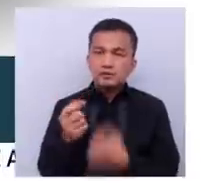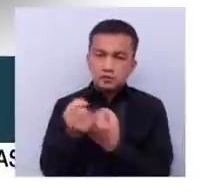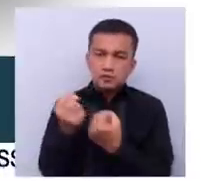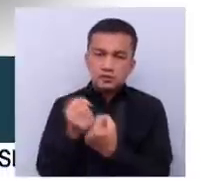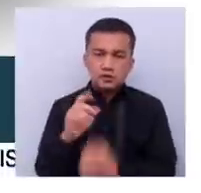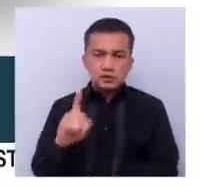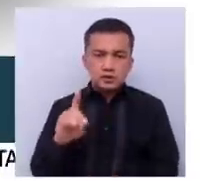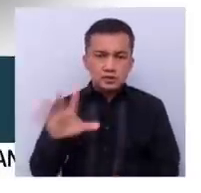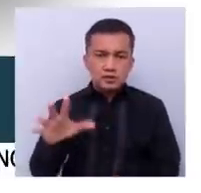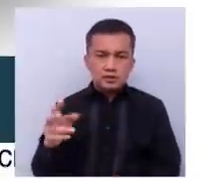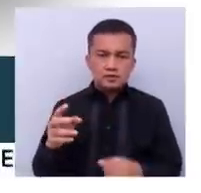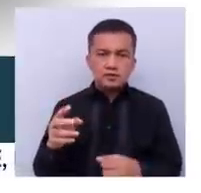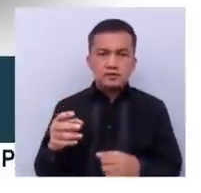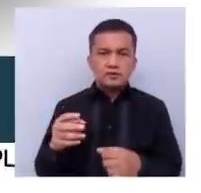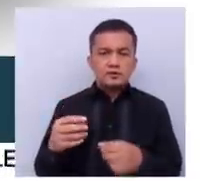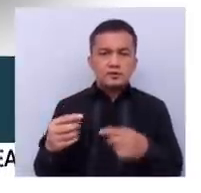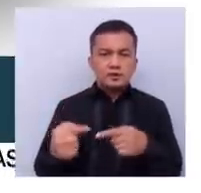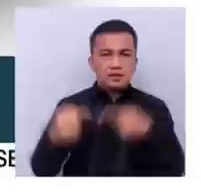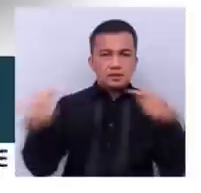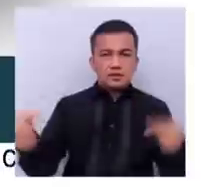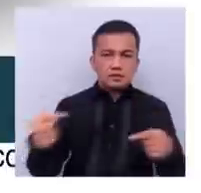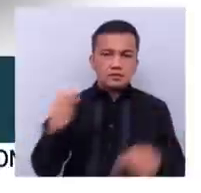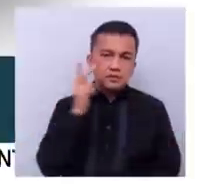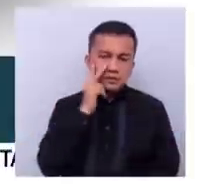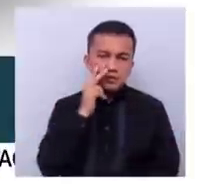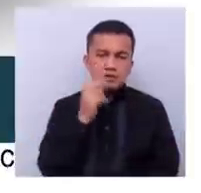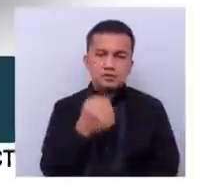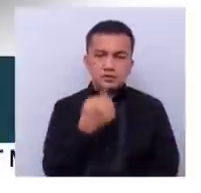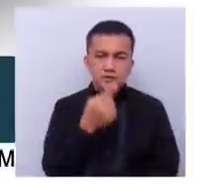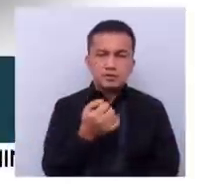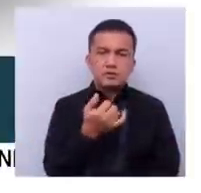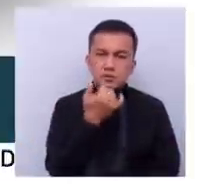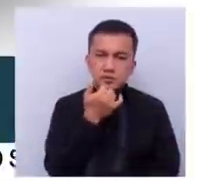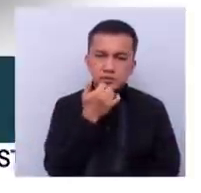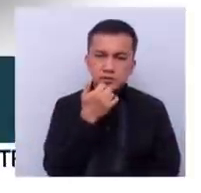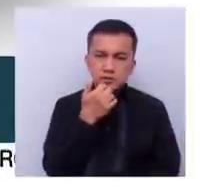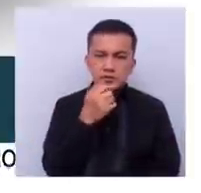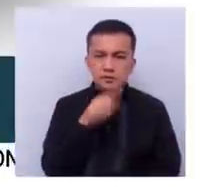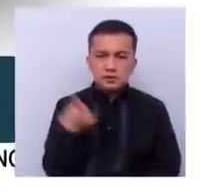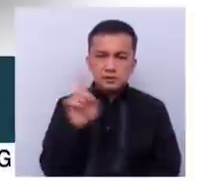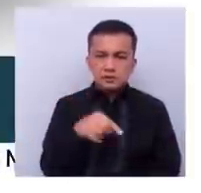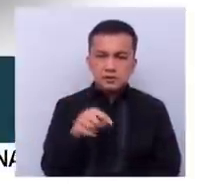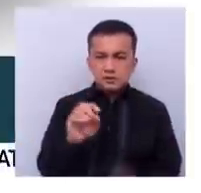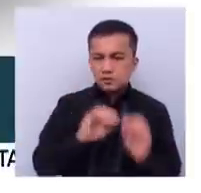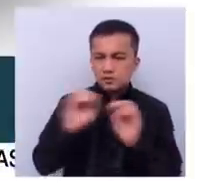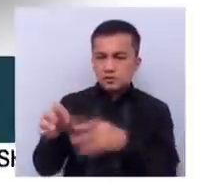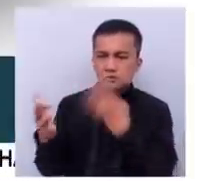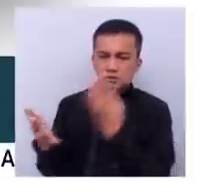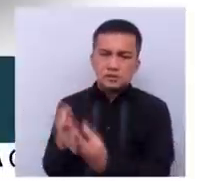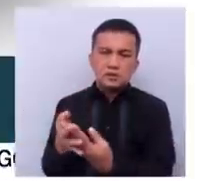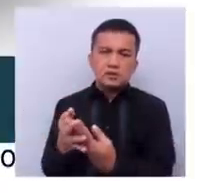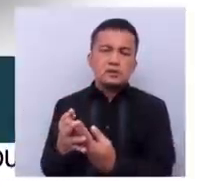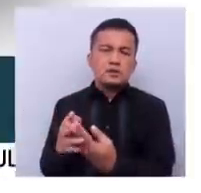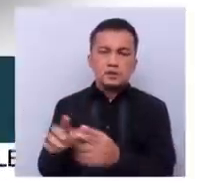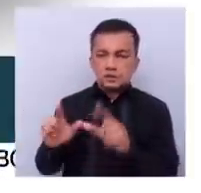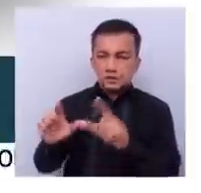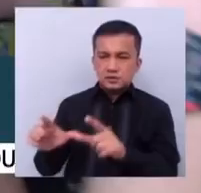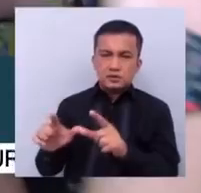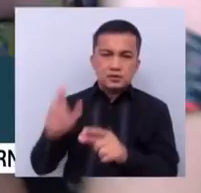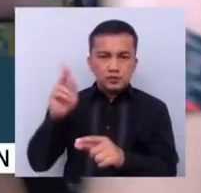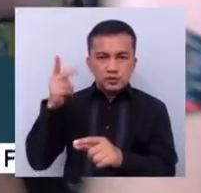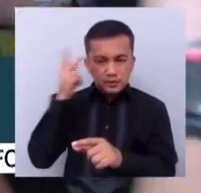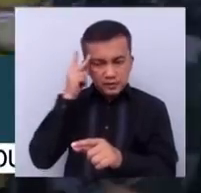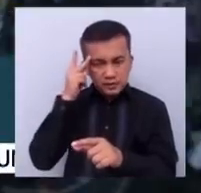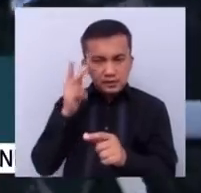Rodrigo Duterte. They believe she was wrongfully imprisoned and that the drug charges against her are politically motivated. Before her arrest